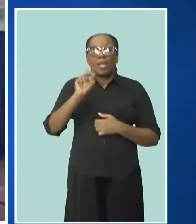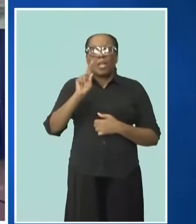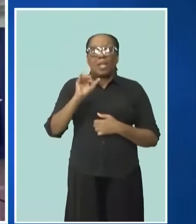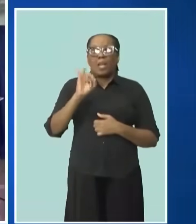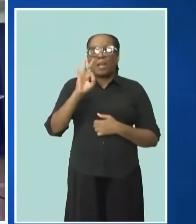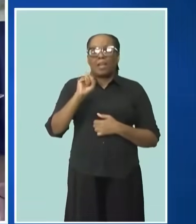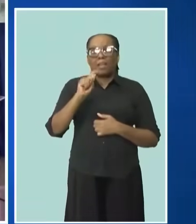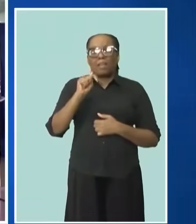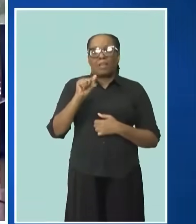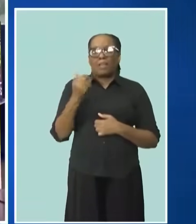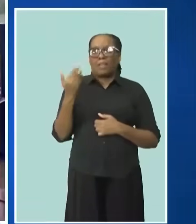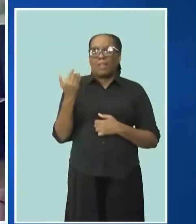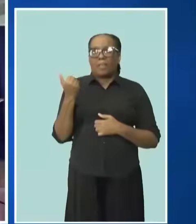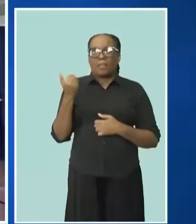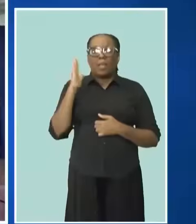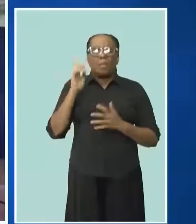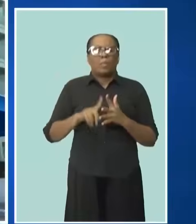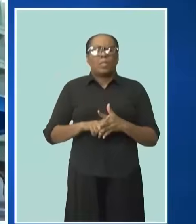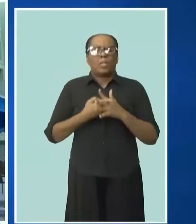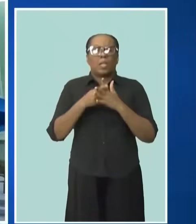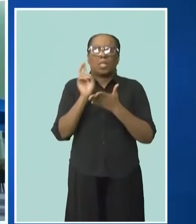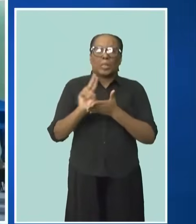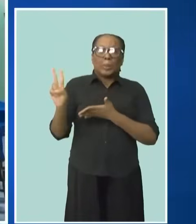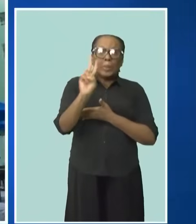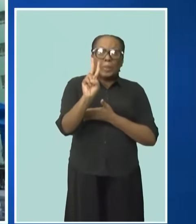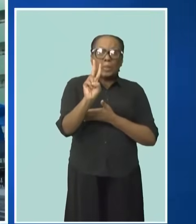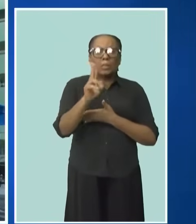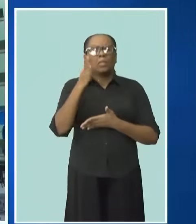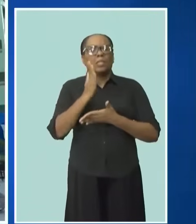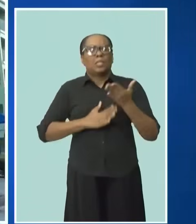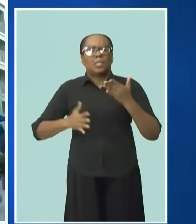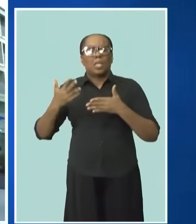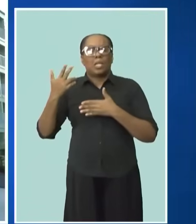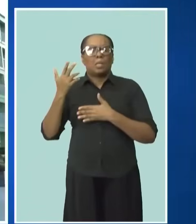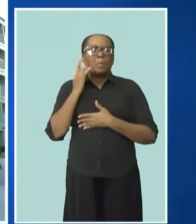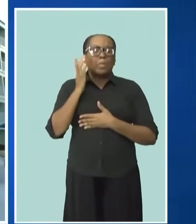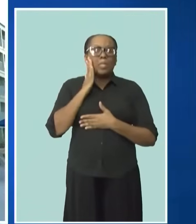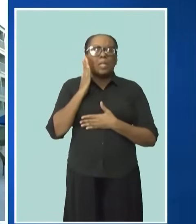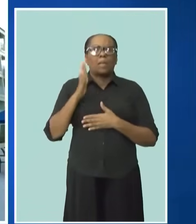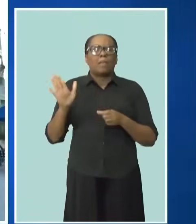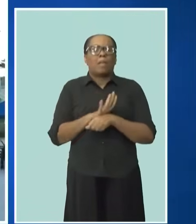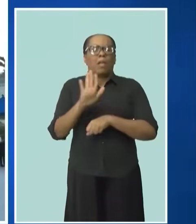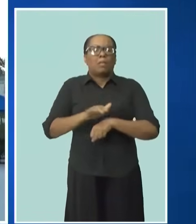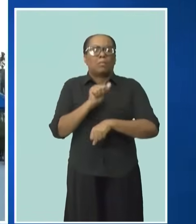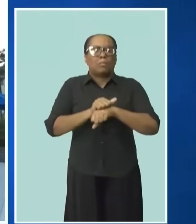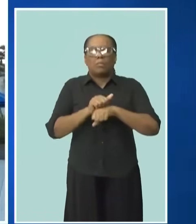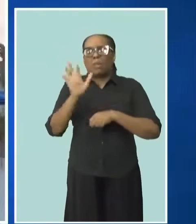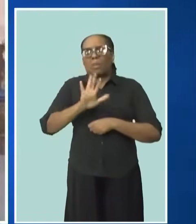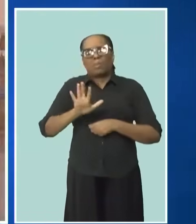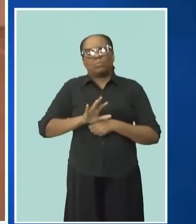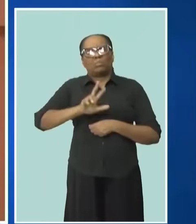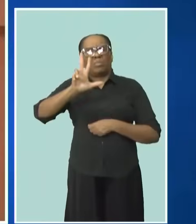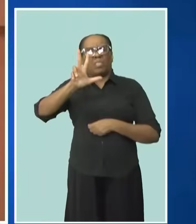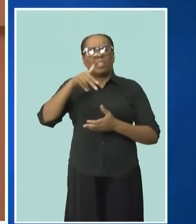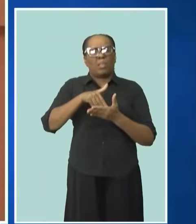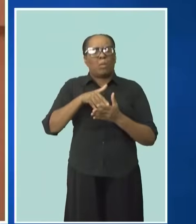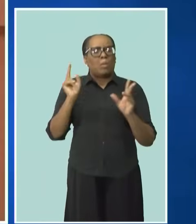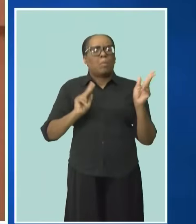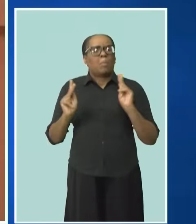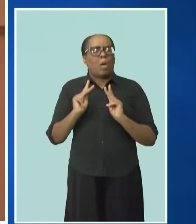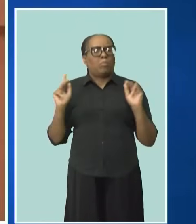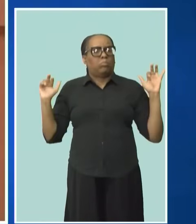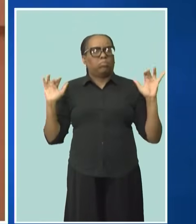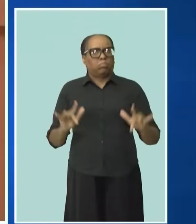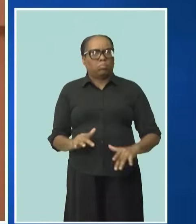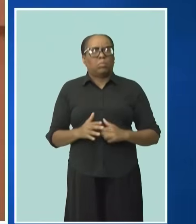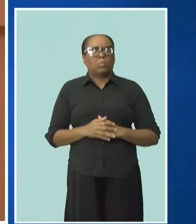kick off in just over 2 weeks, and some hotels are fully booked with 3,000 delegates confirmed. Logistics